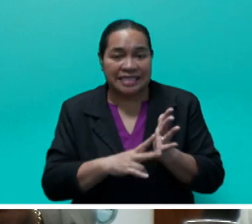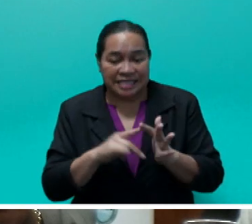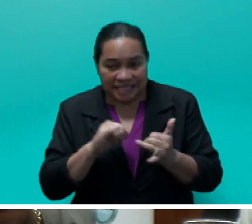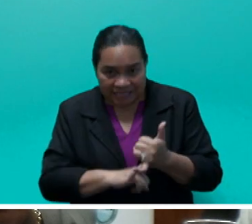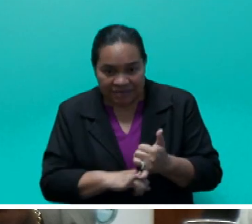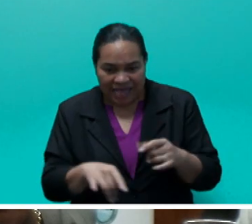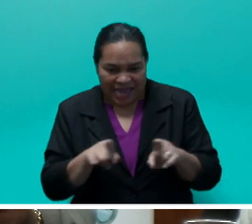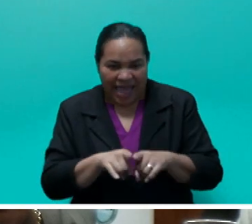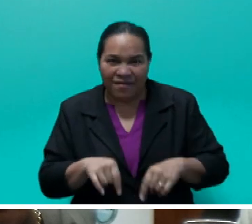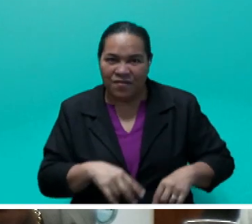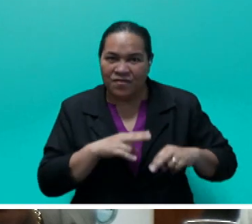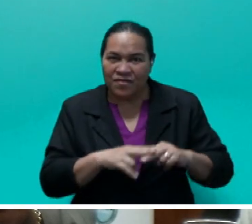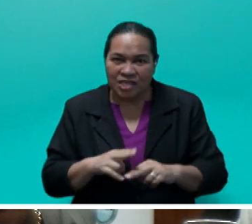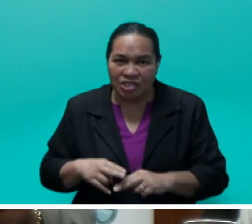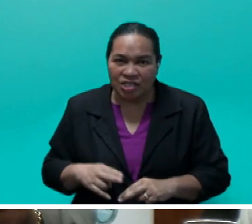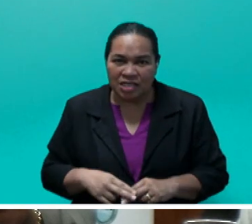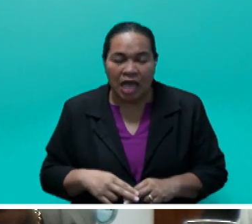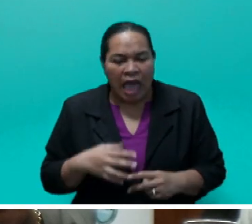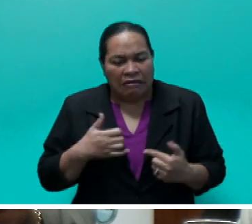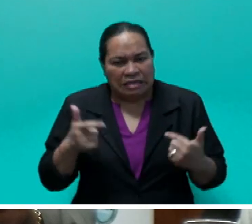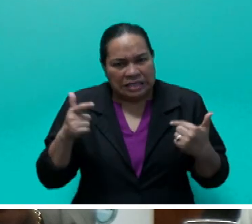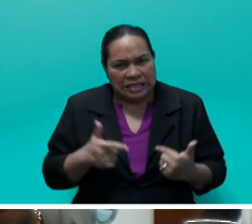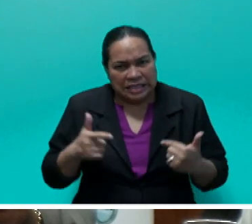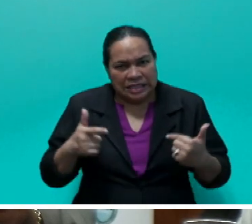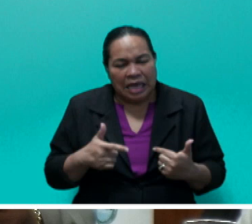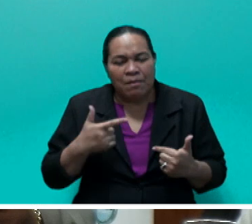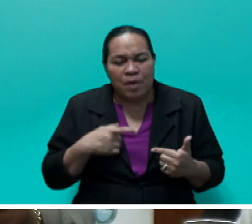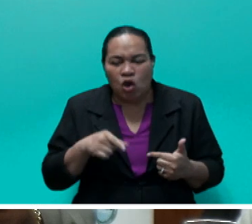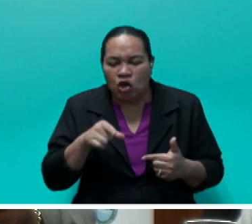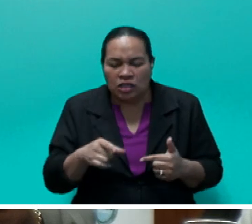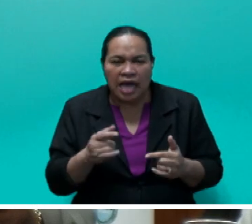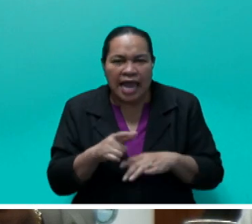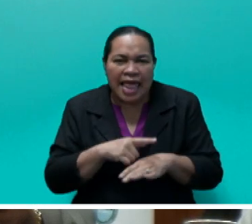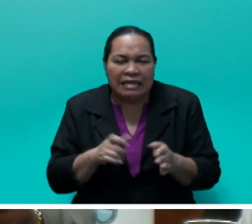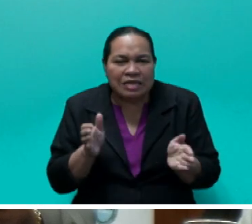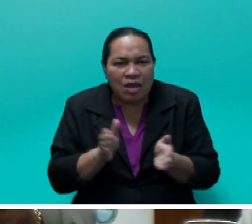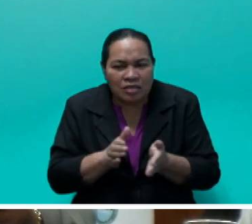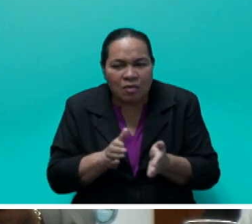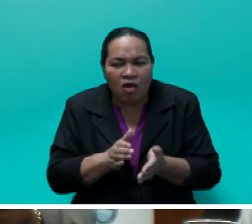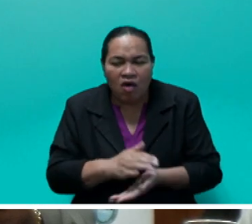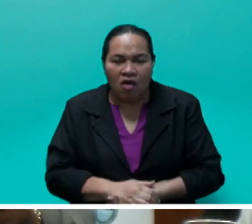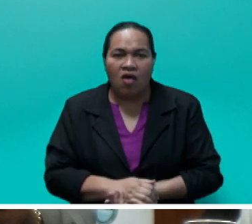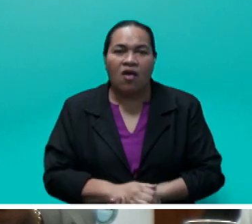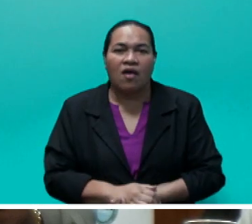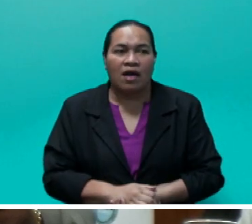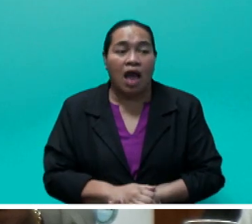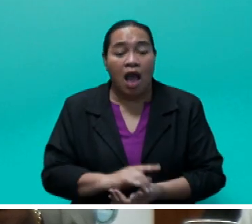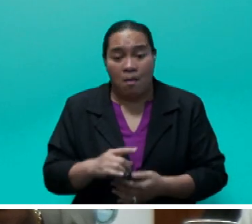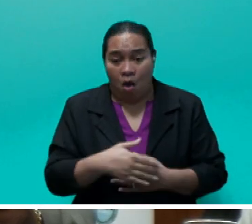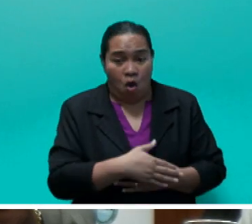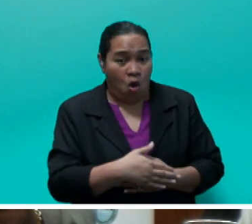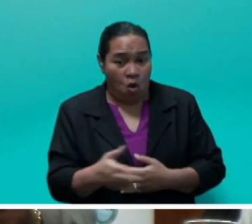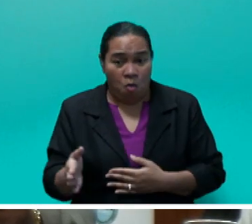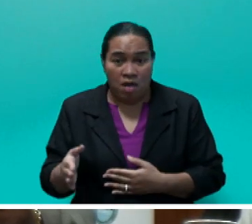like Fiji, faces limitations due to small landmass and high transport costs. However, its open skies